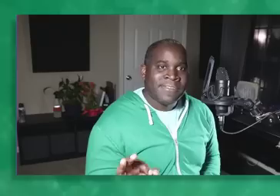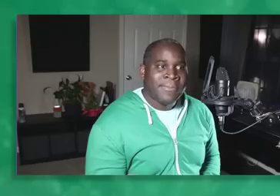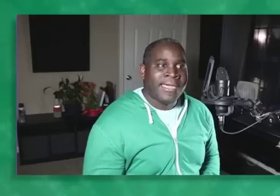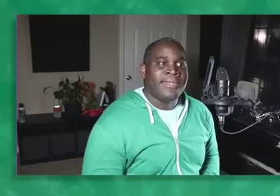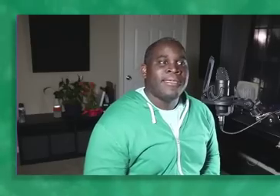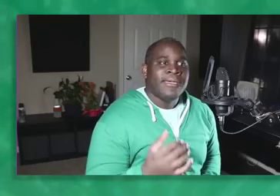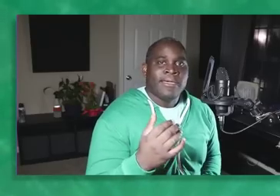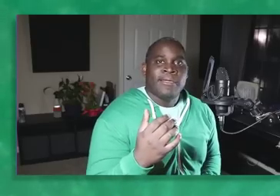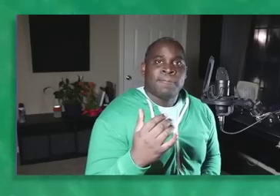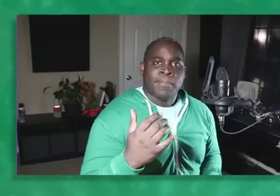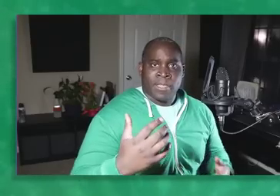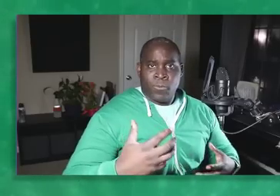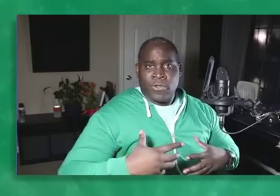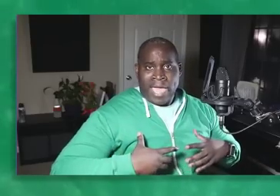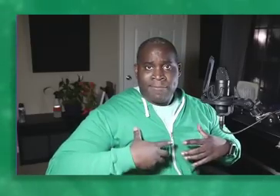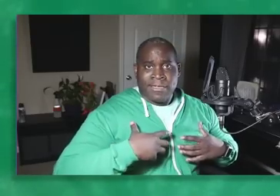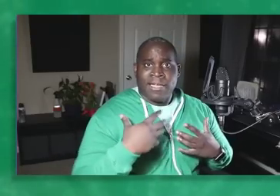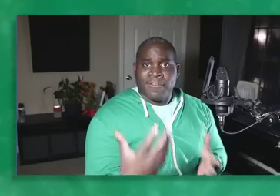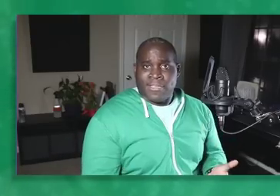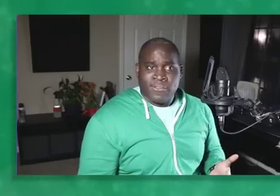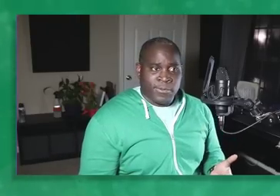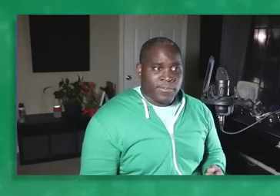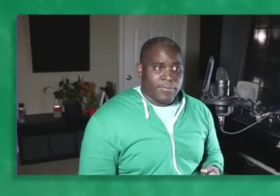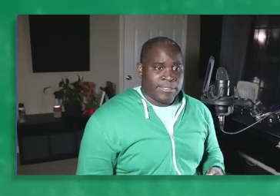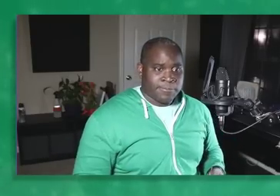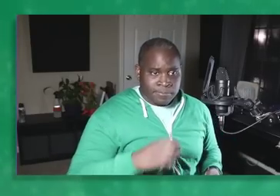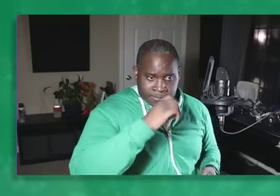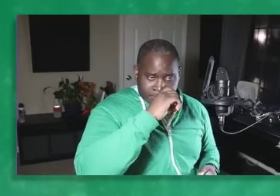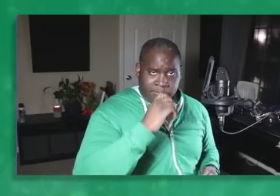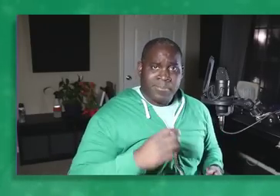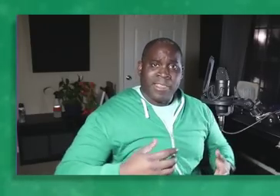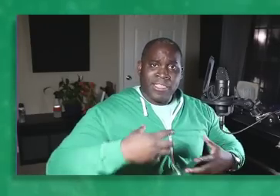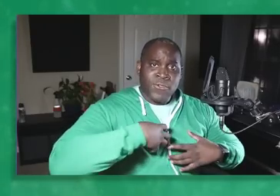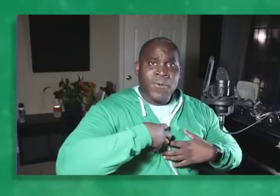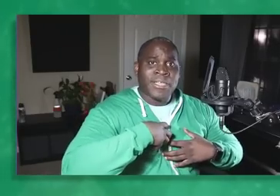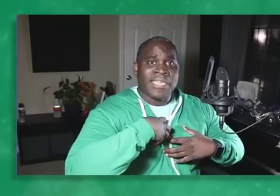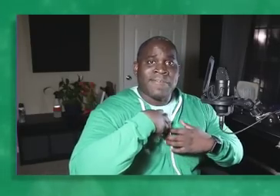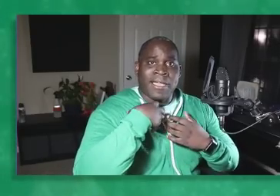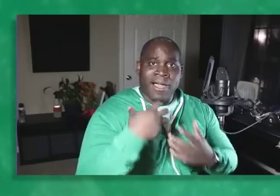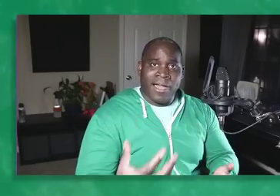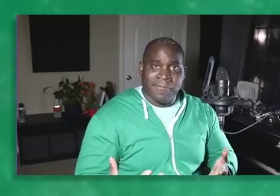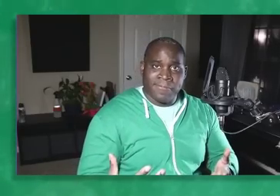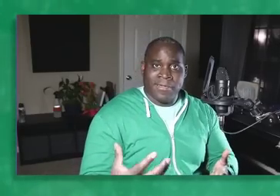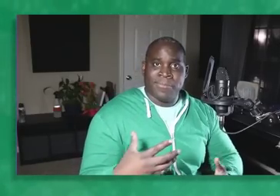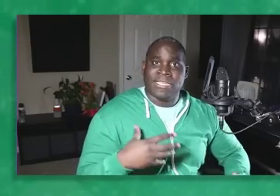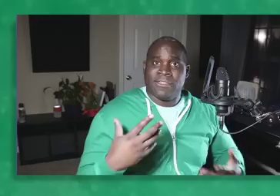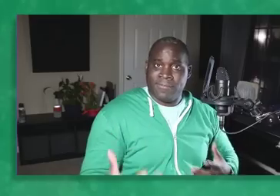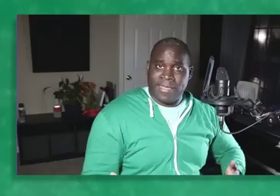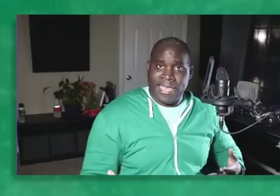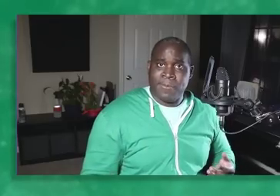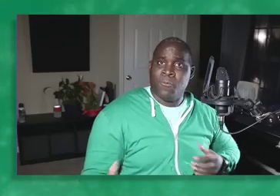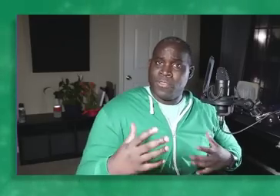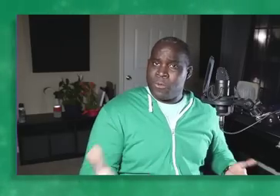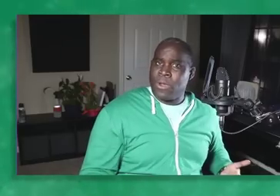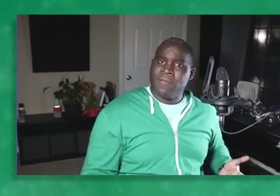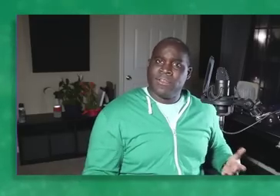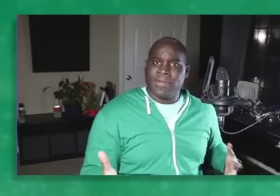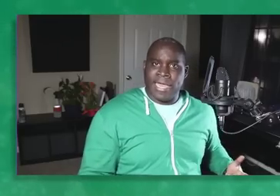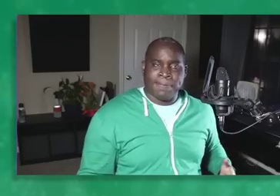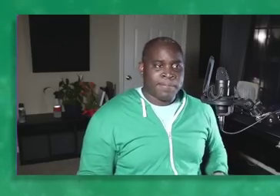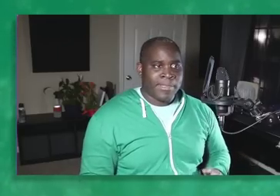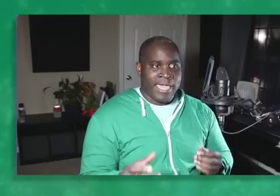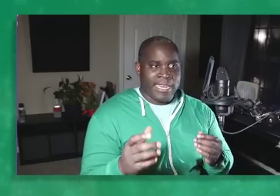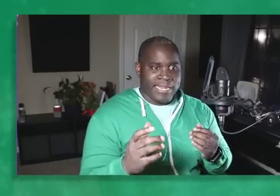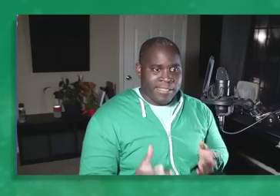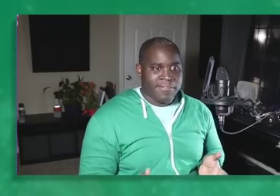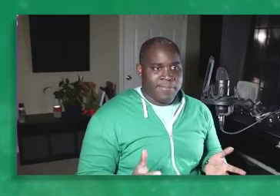keep this in mind. When you're having a conversation with someone, you are giving off a particular vibe, whether you're aware of it or